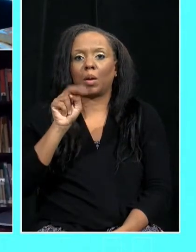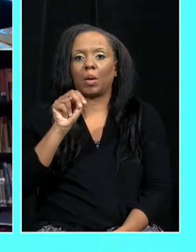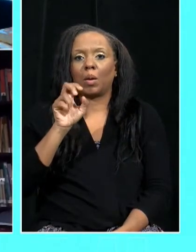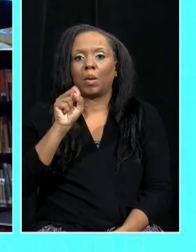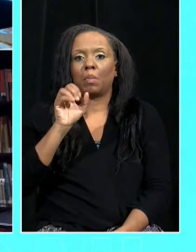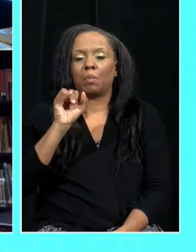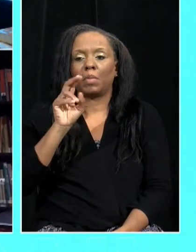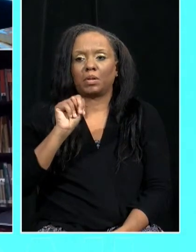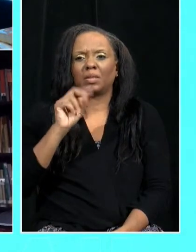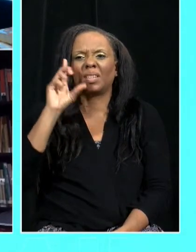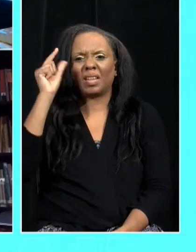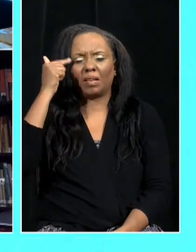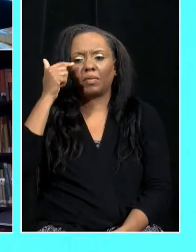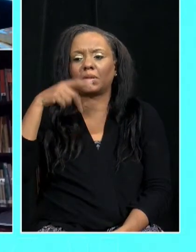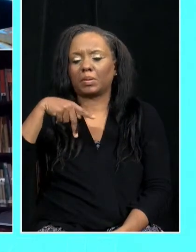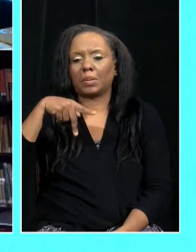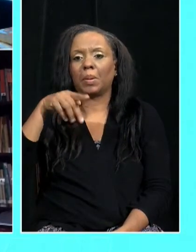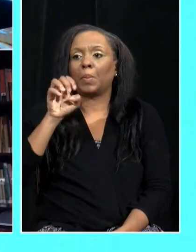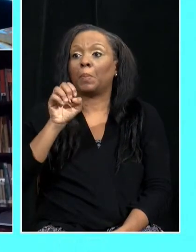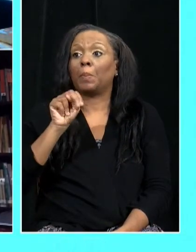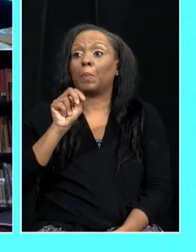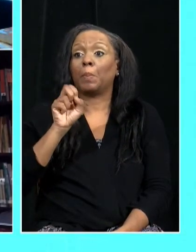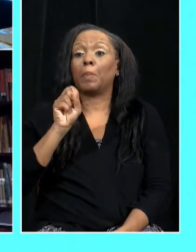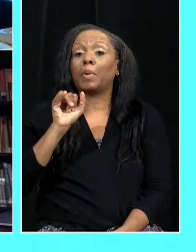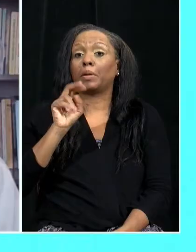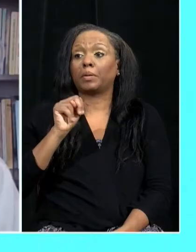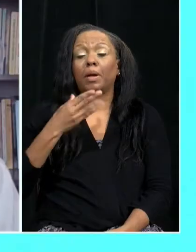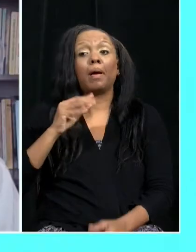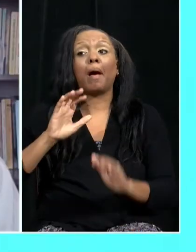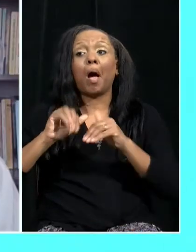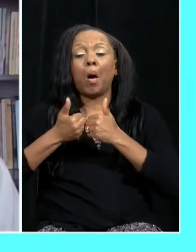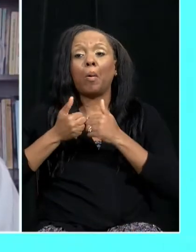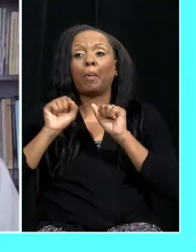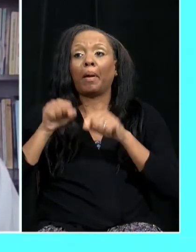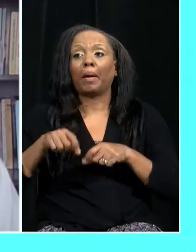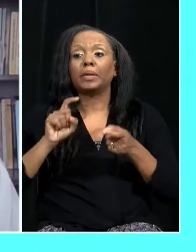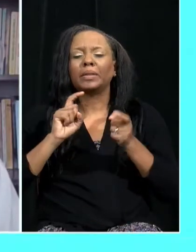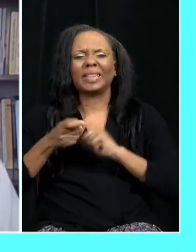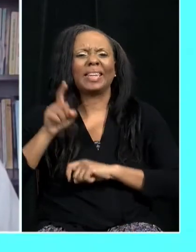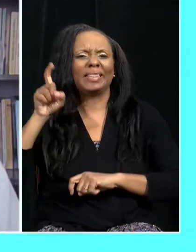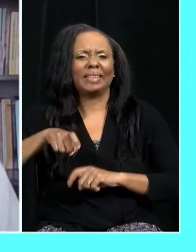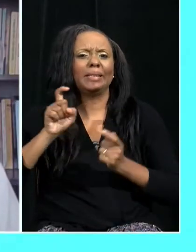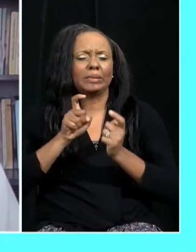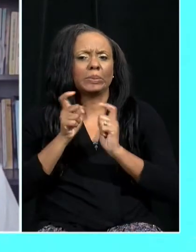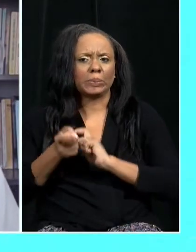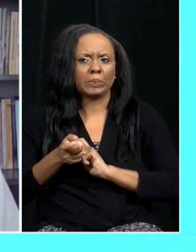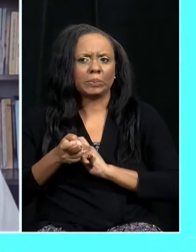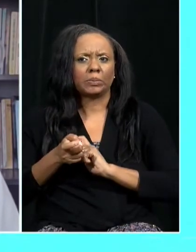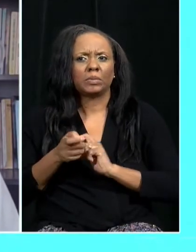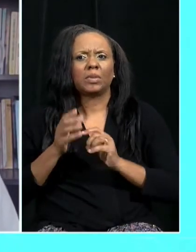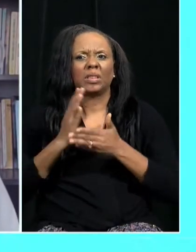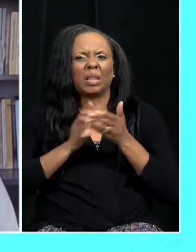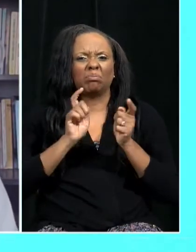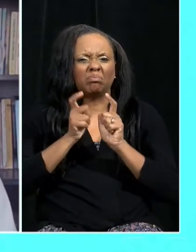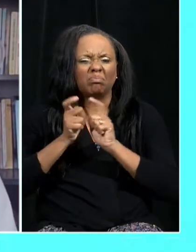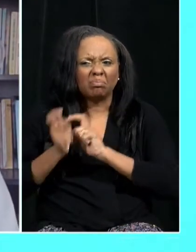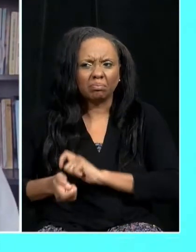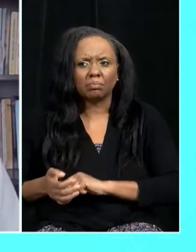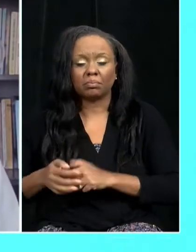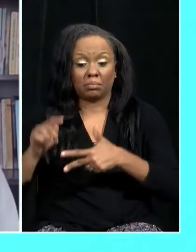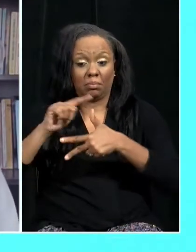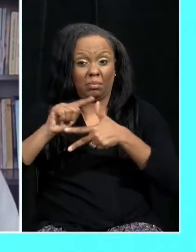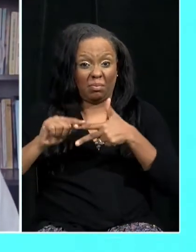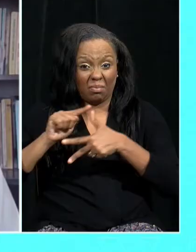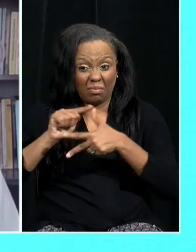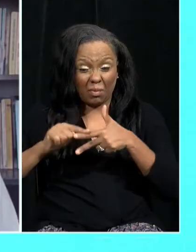scheme, and how it needs to be reformed. I believe Dr. Brathwaite, you and Professor Marshall wanted to